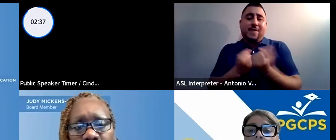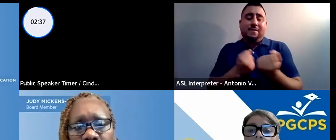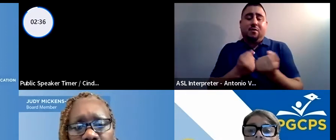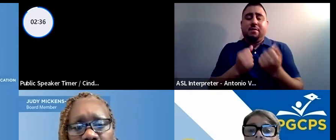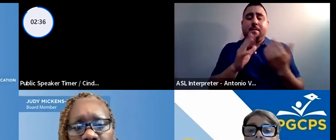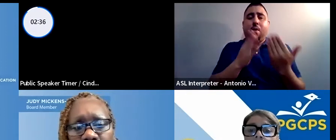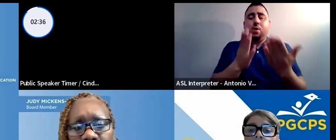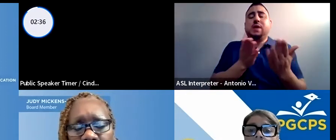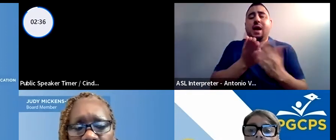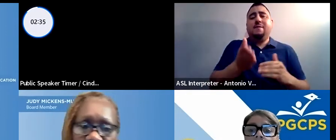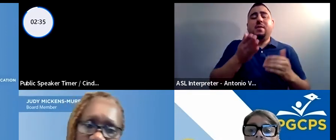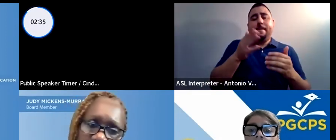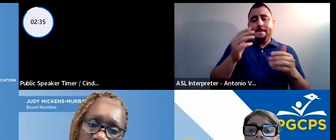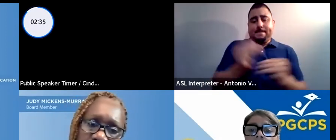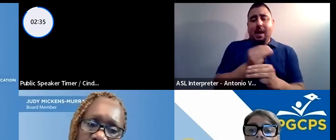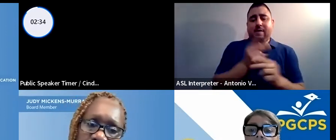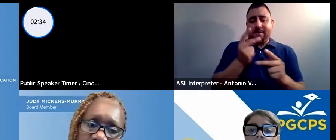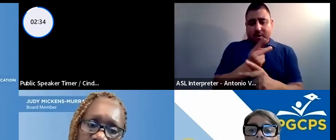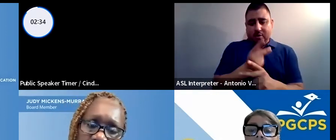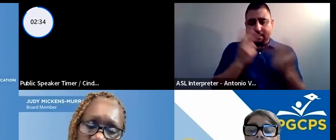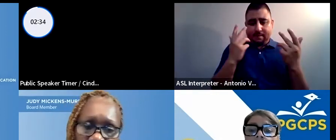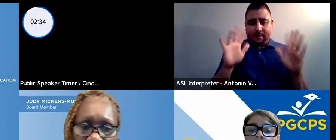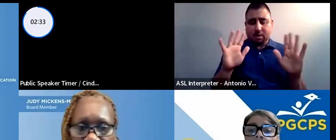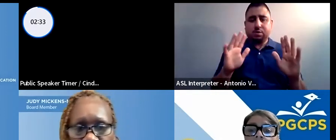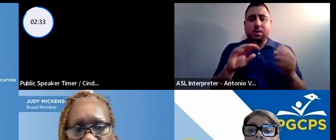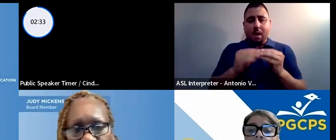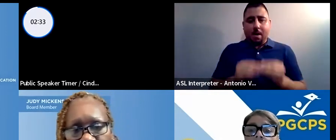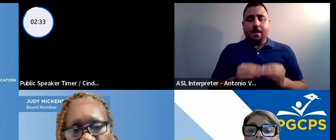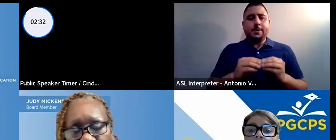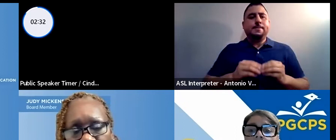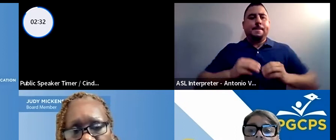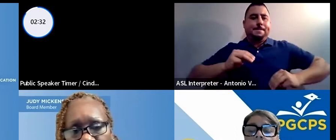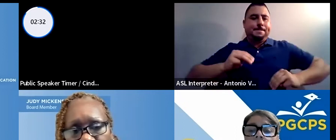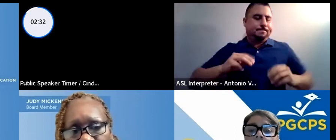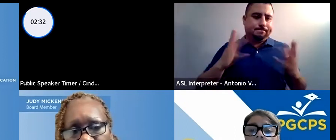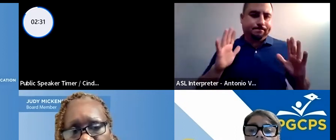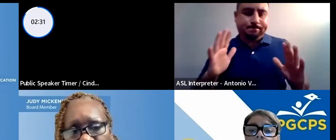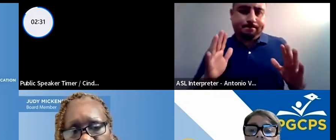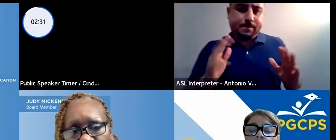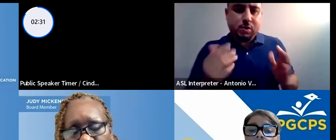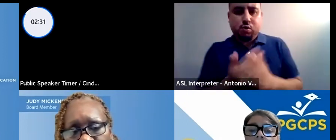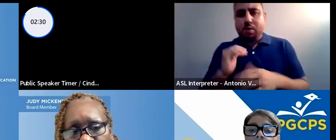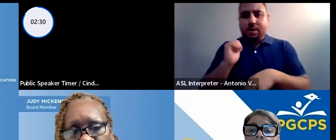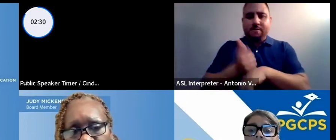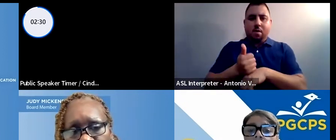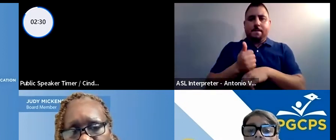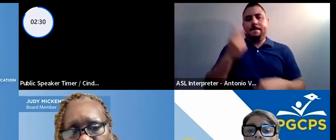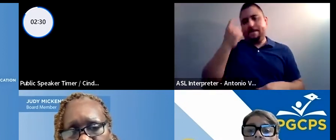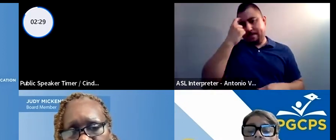after you do the math, after you do the numbers, math is math. The newly formed